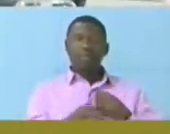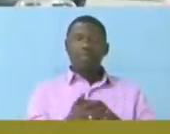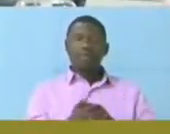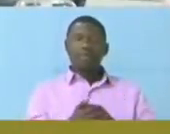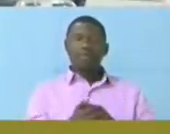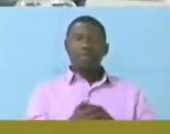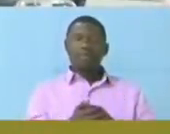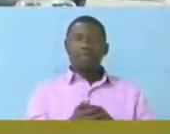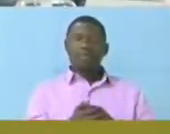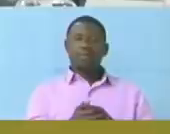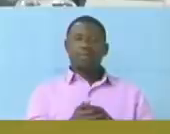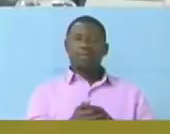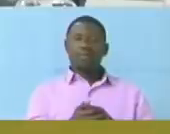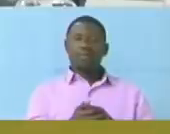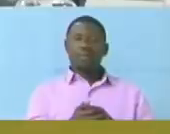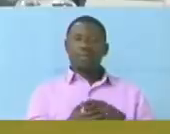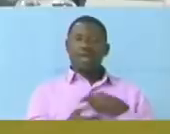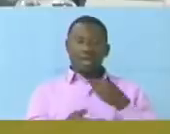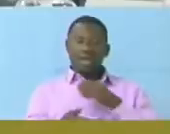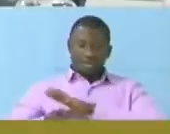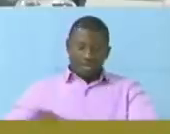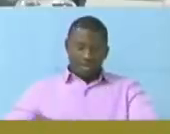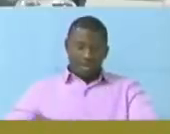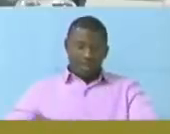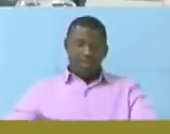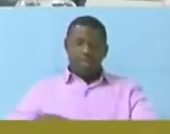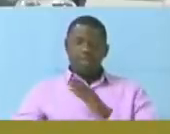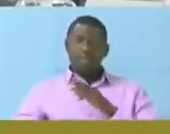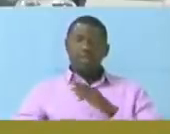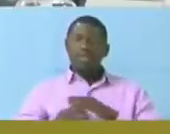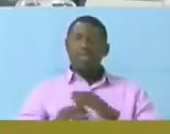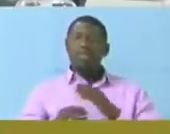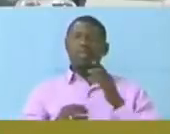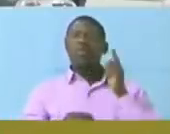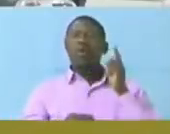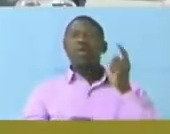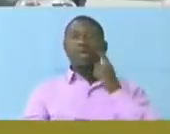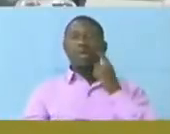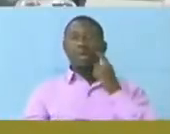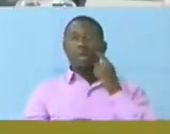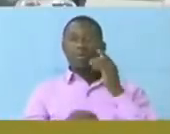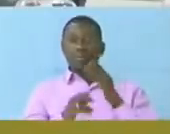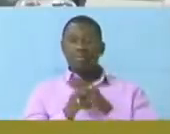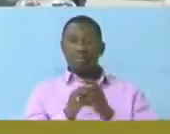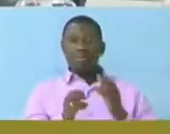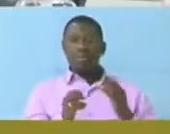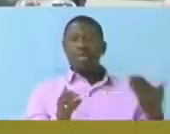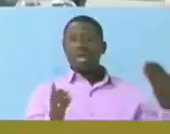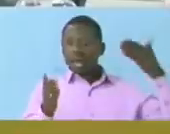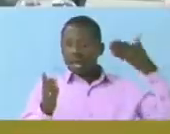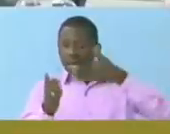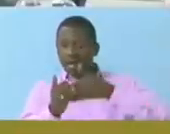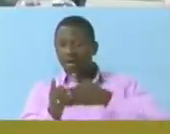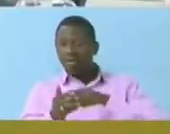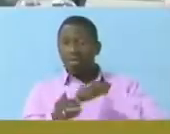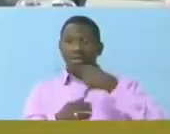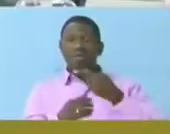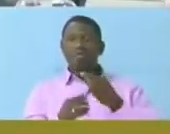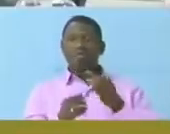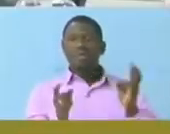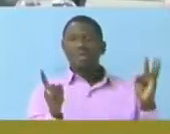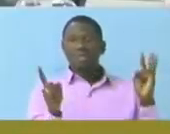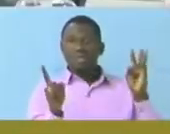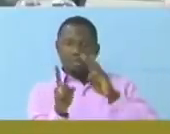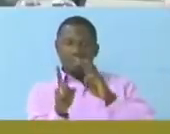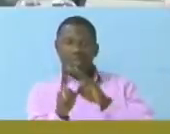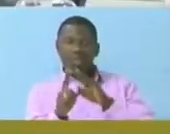is just a day or two before the arrival of the team. And we were going to tell him to kill him while the telephone is jamming. We were going